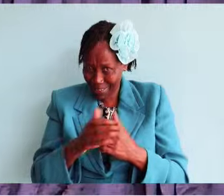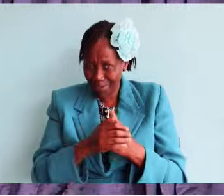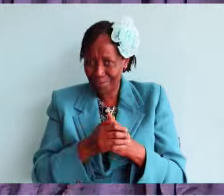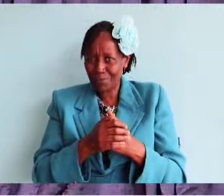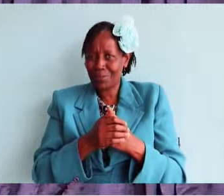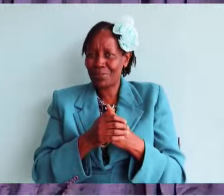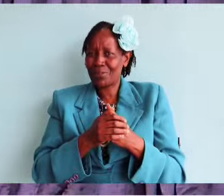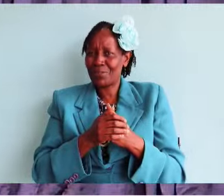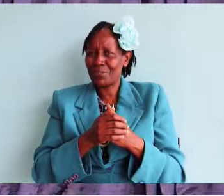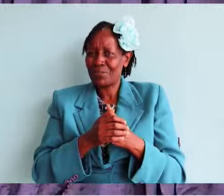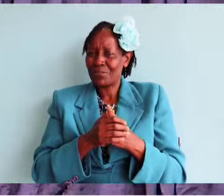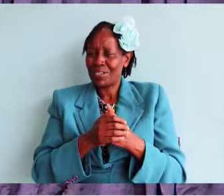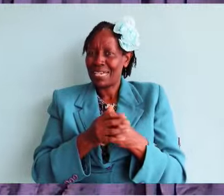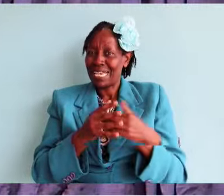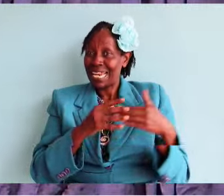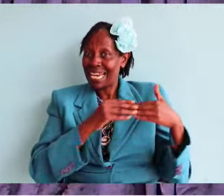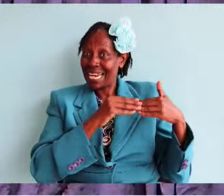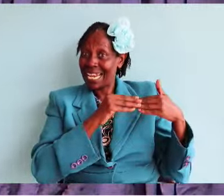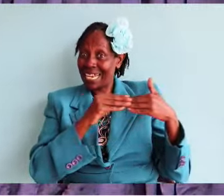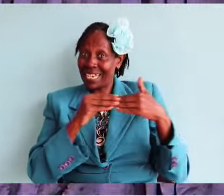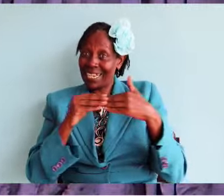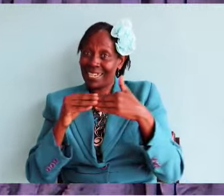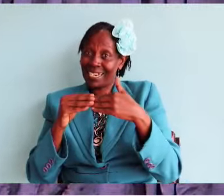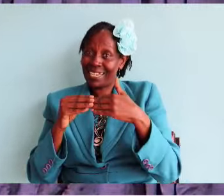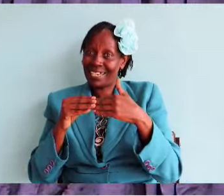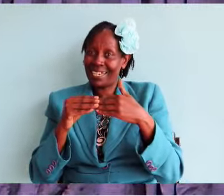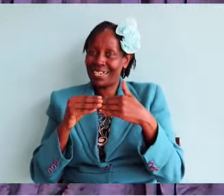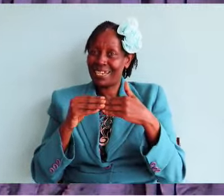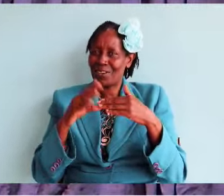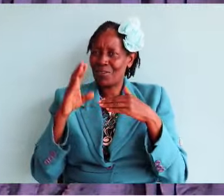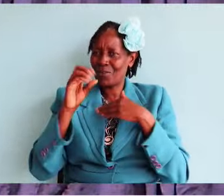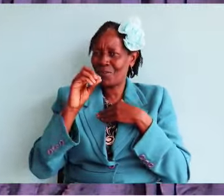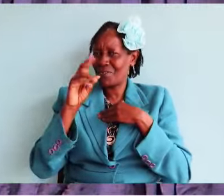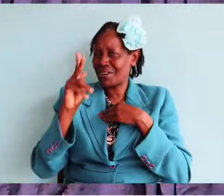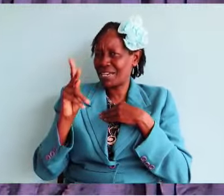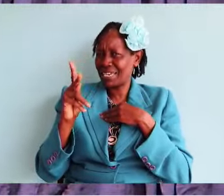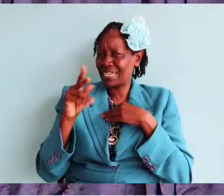errors, that was okay for him to get 32,000.